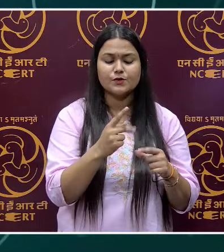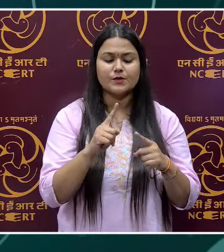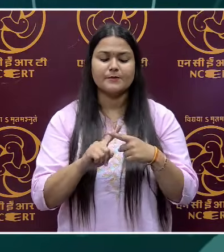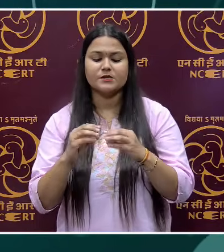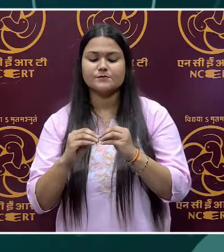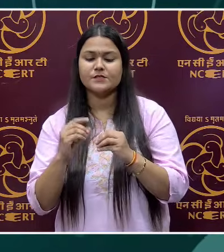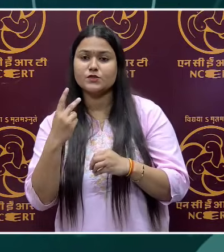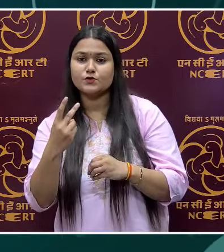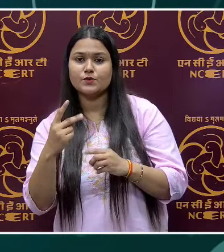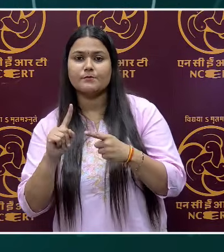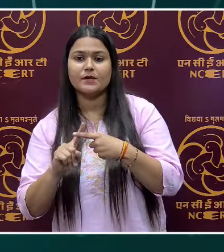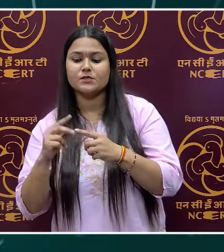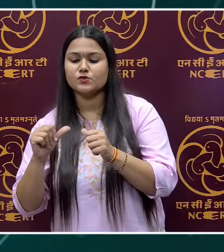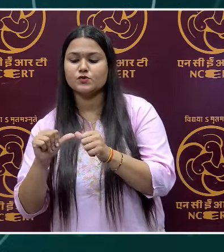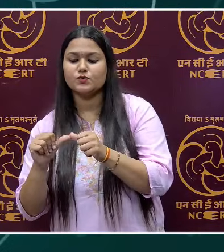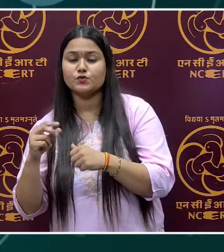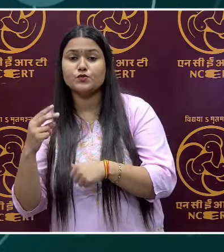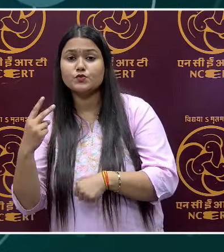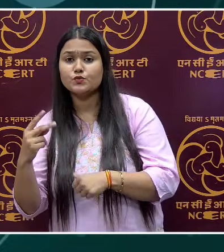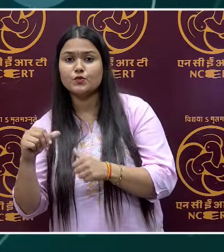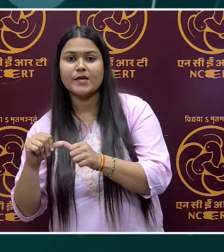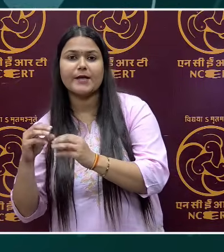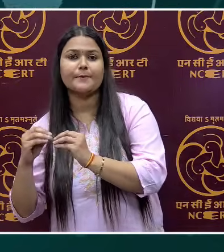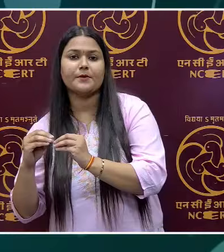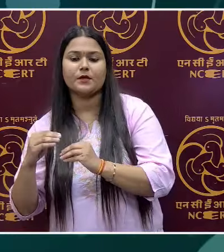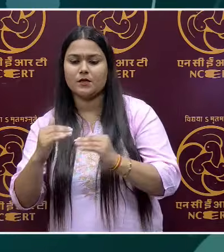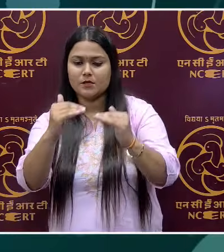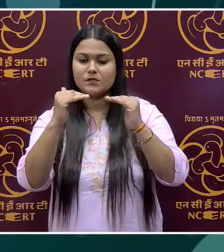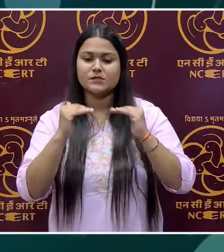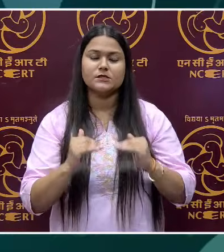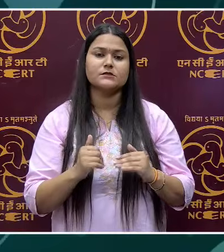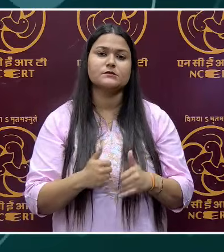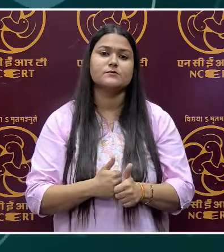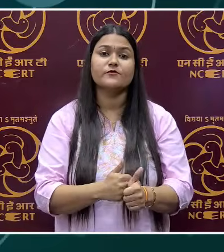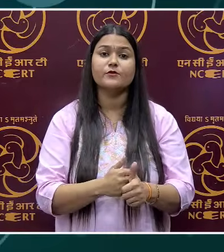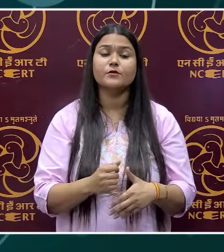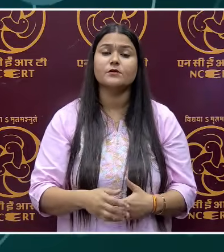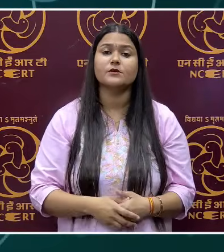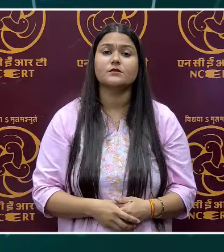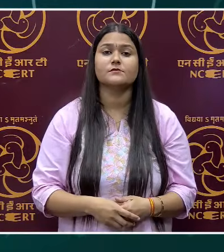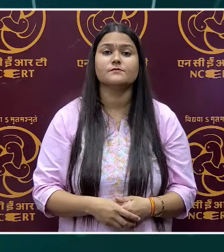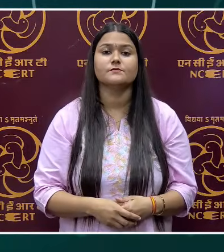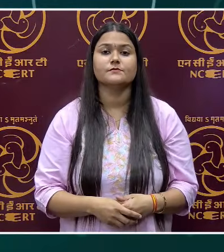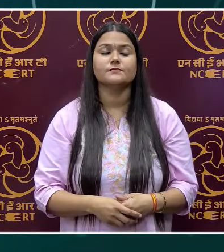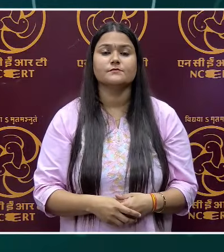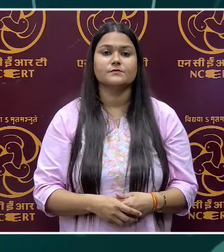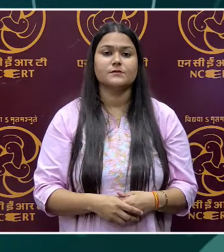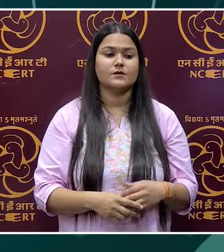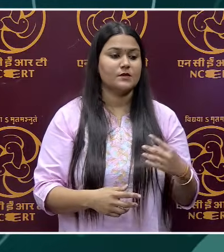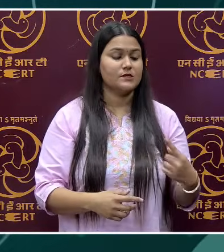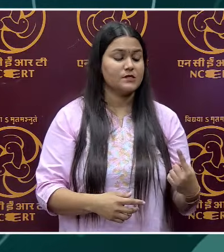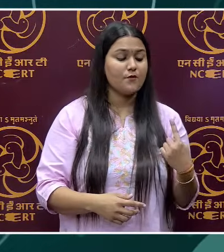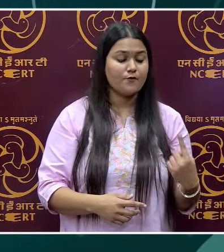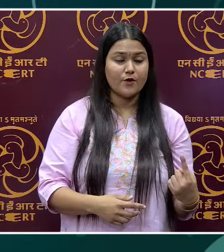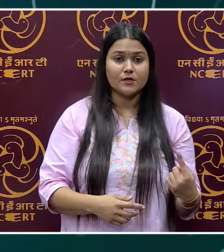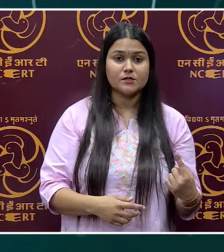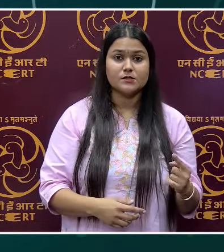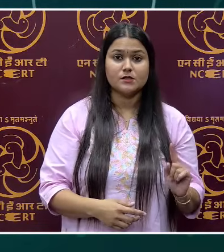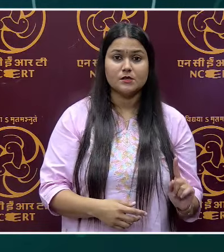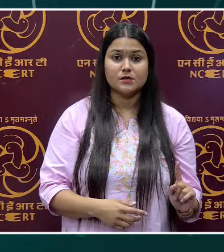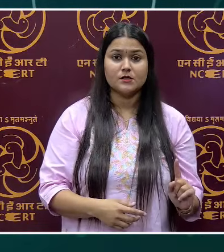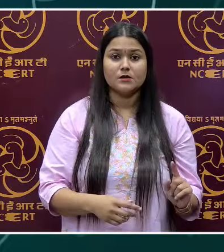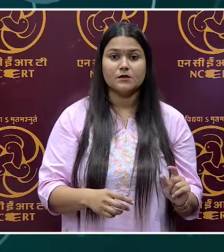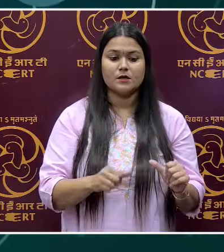become, and we will submit, it is correct. Go to the next step. You can see a